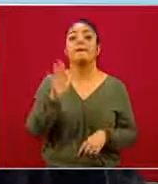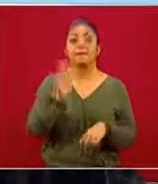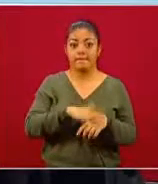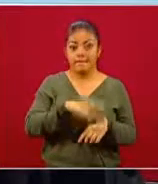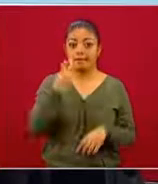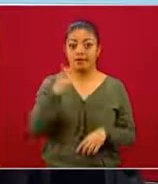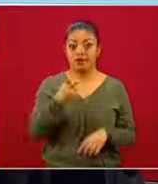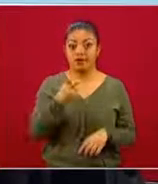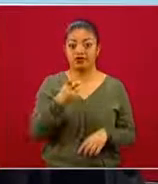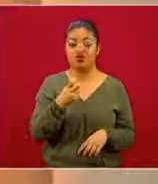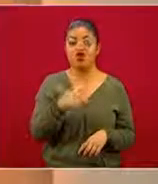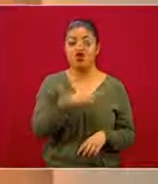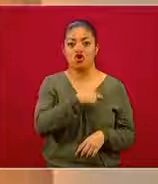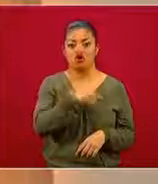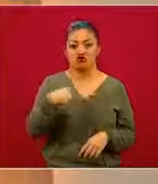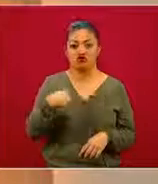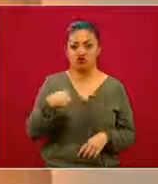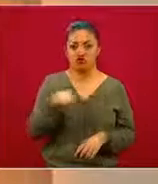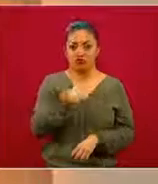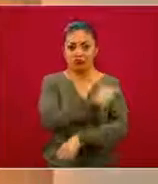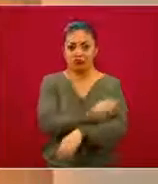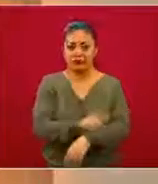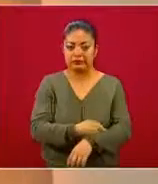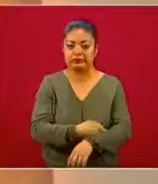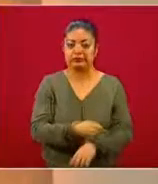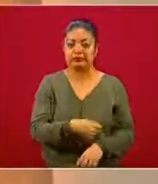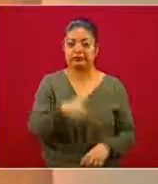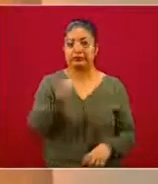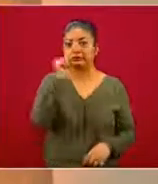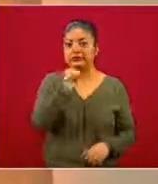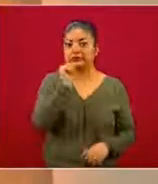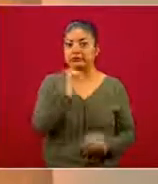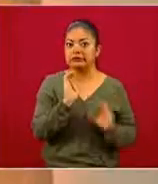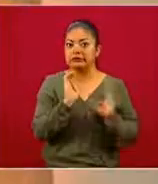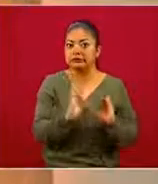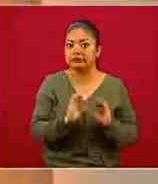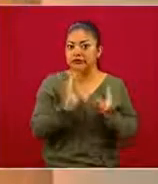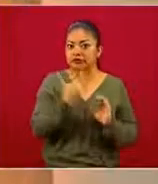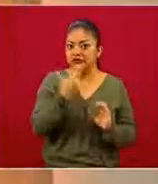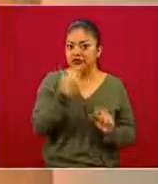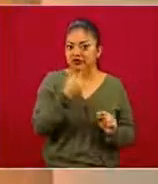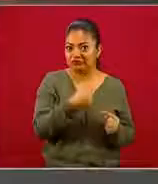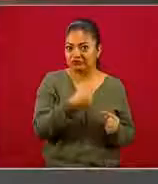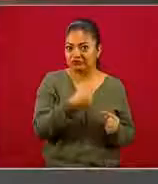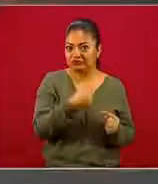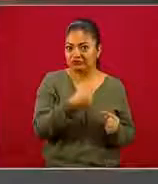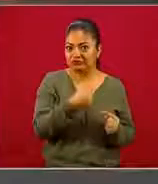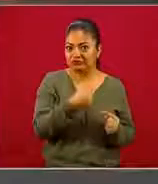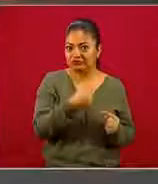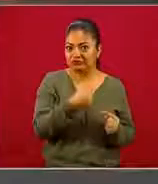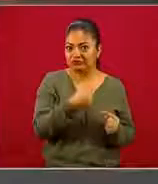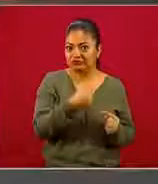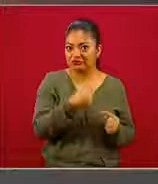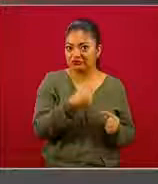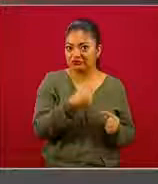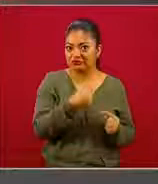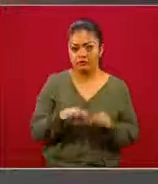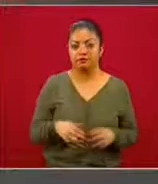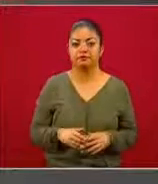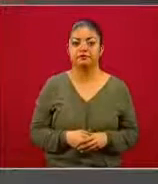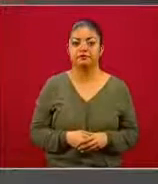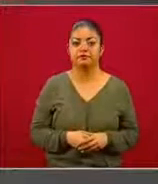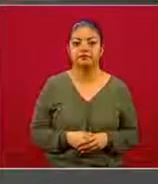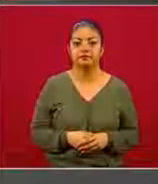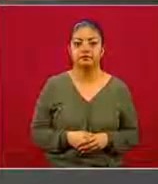we know everyone cares so much about Mexican children. As a family, we take very careful